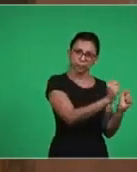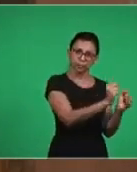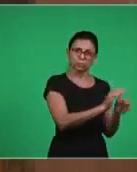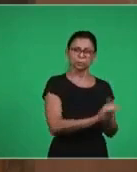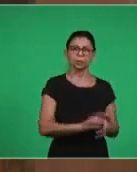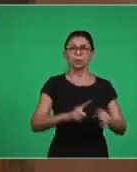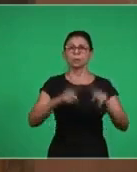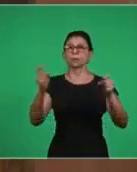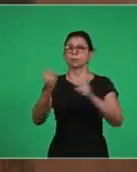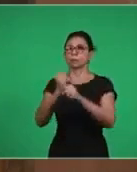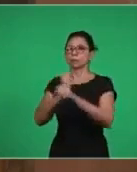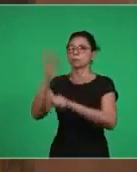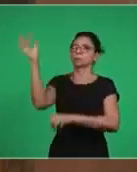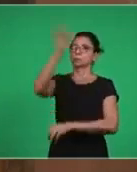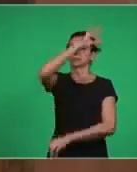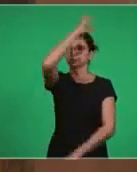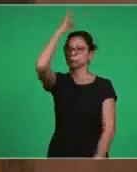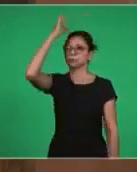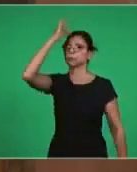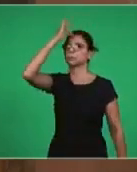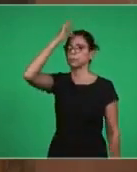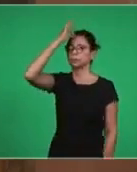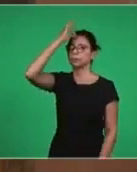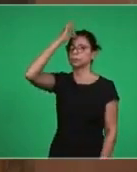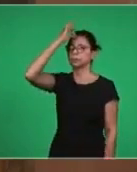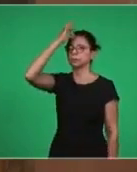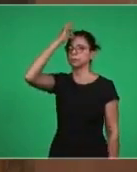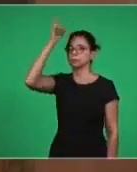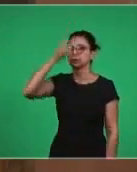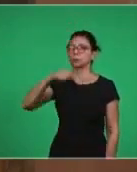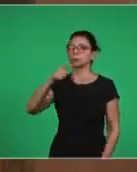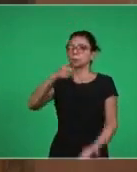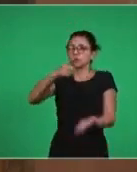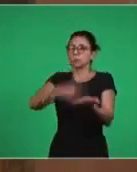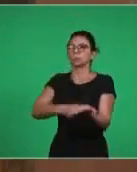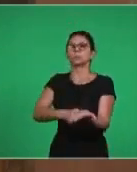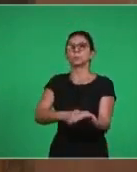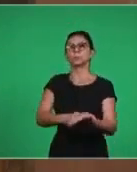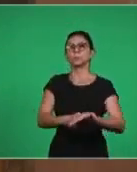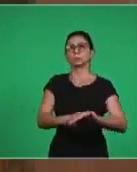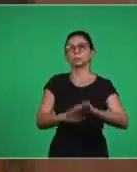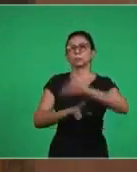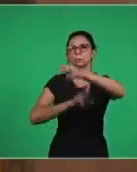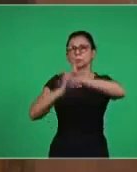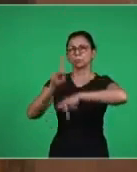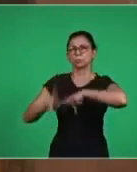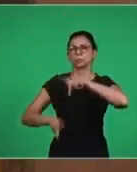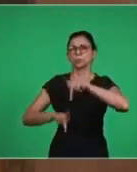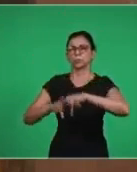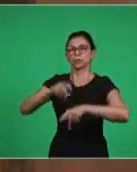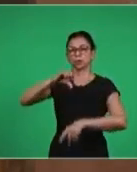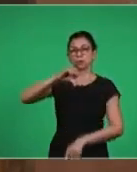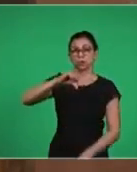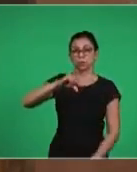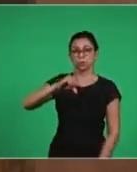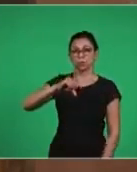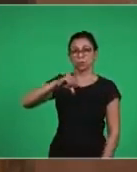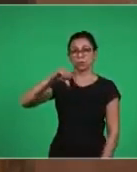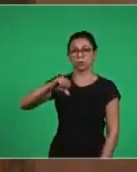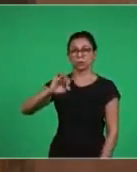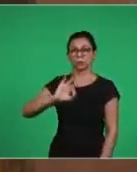the work of the Holy Spirit, it needs to be determined, and we are determined. There's a people,